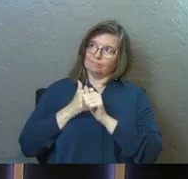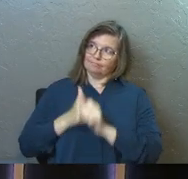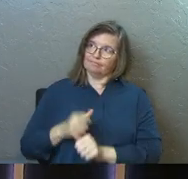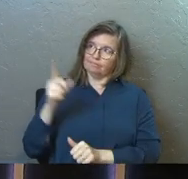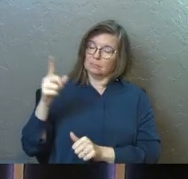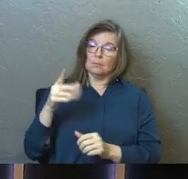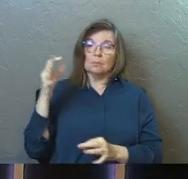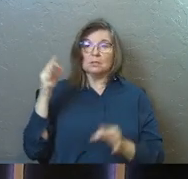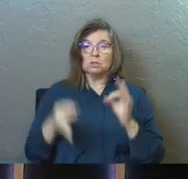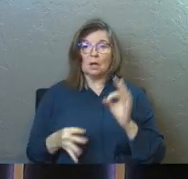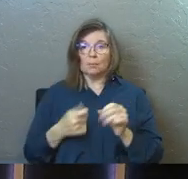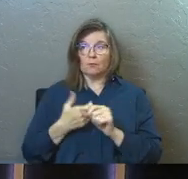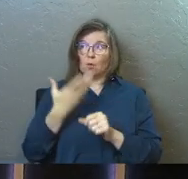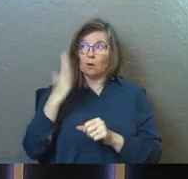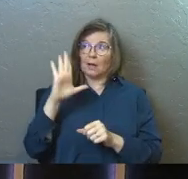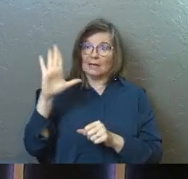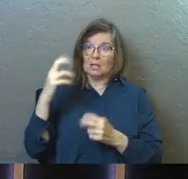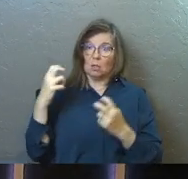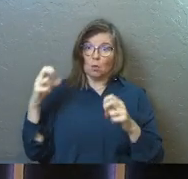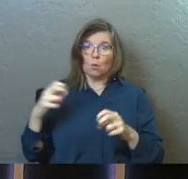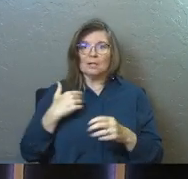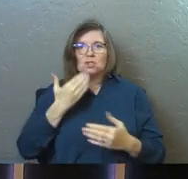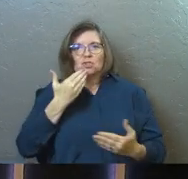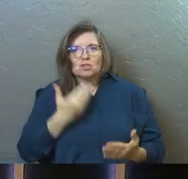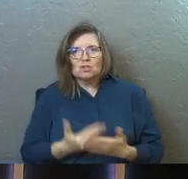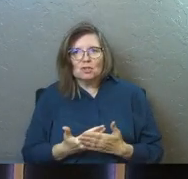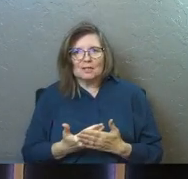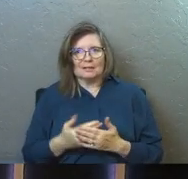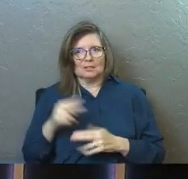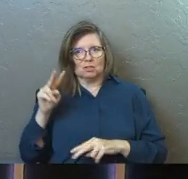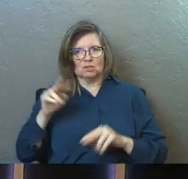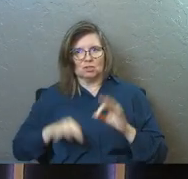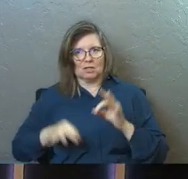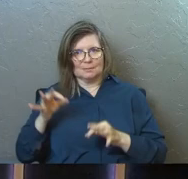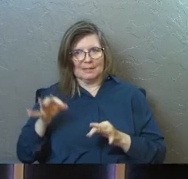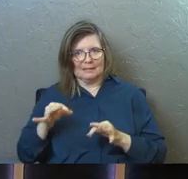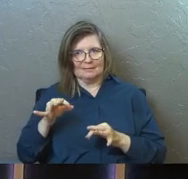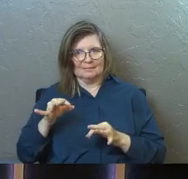judgment when it comes to God at his throne is good. It is always good.